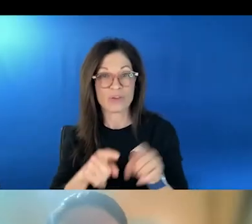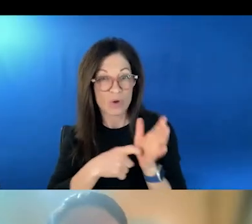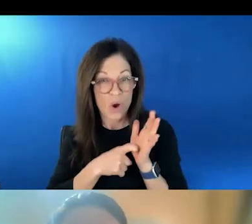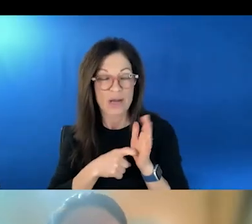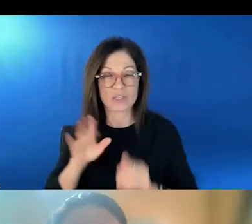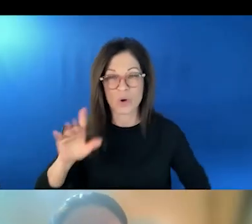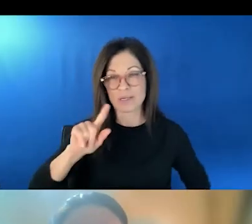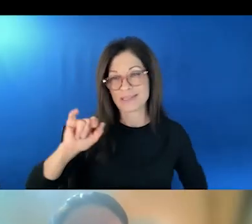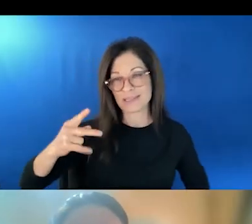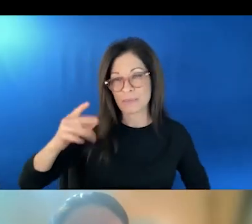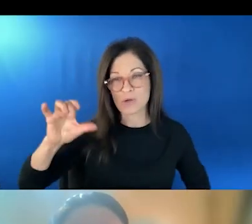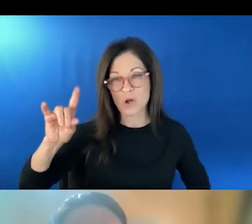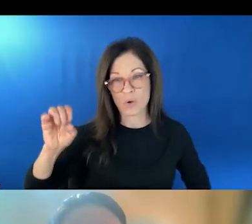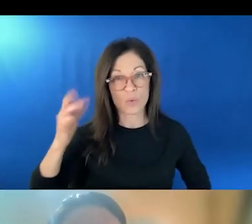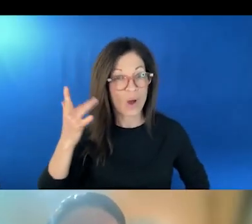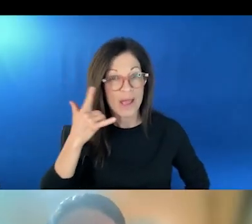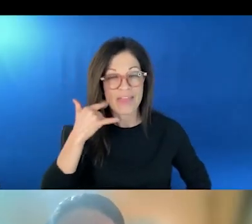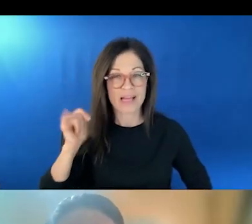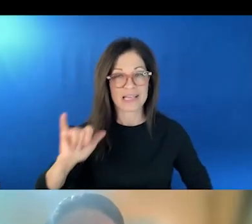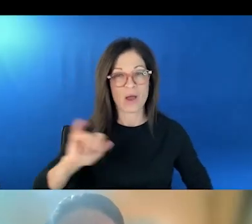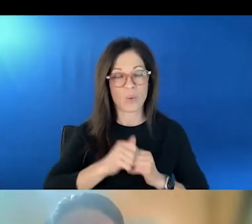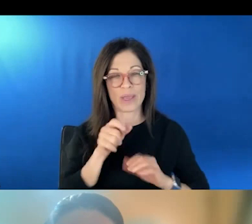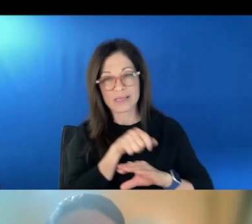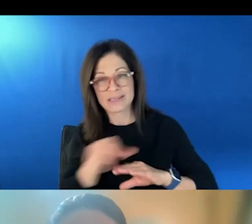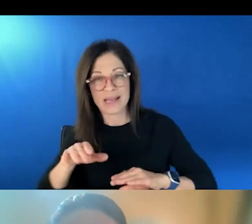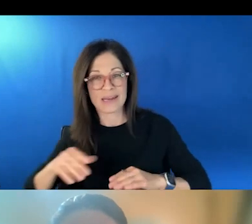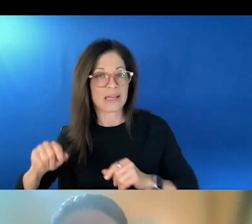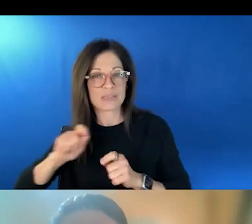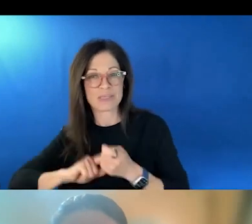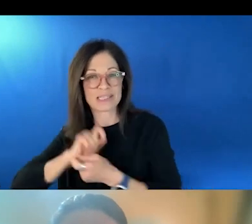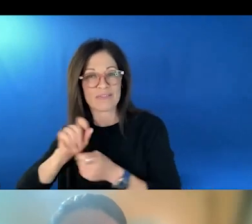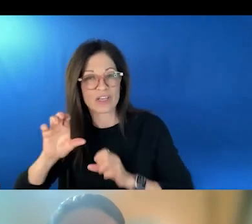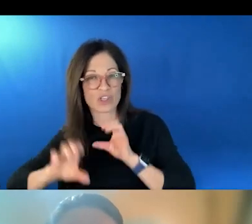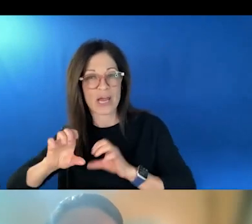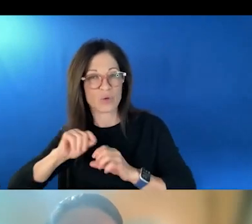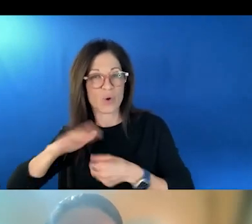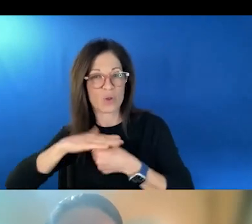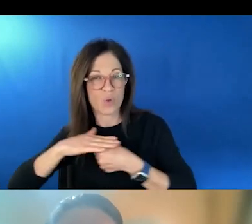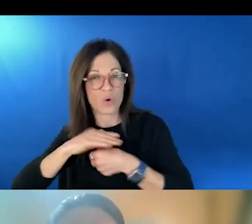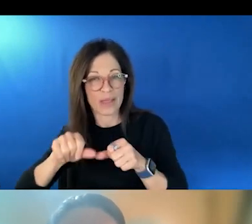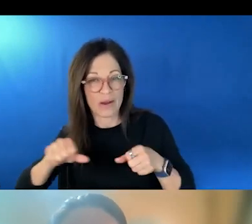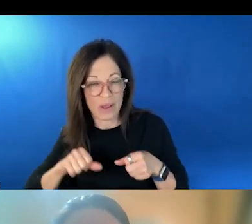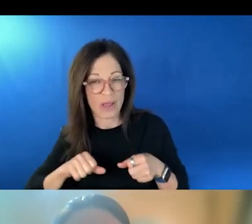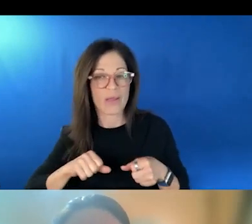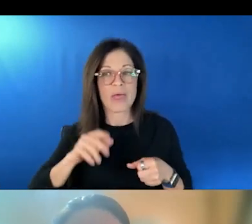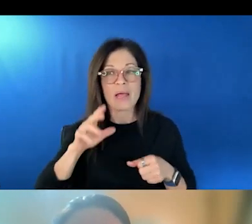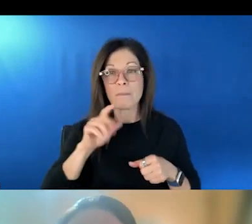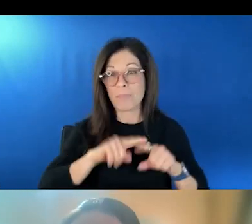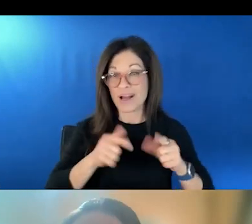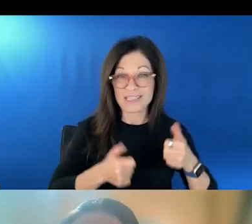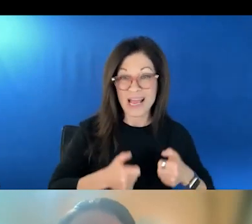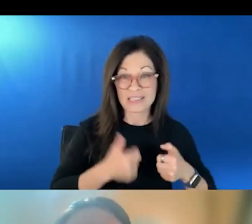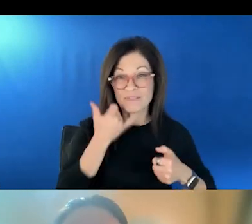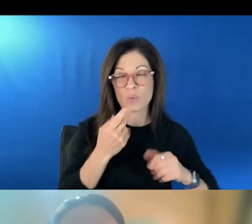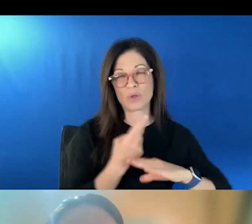code, because that's how we route chats to the local crisis center in your state. Whereas by text and phone, we use your area